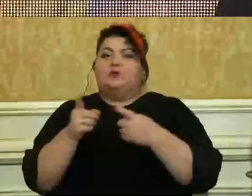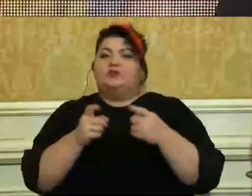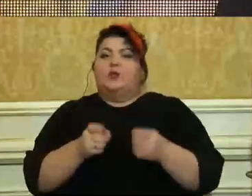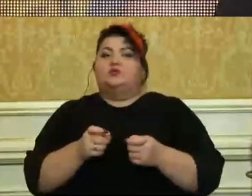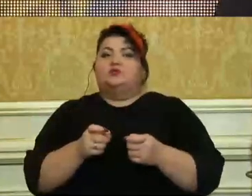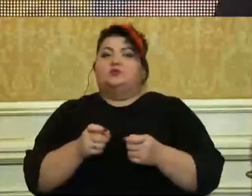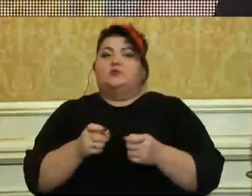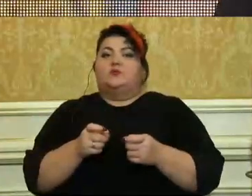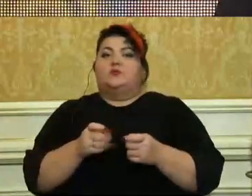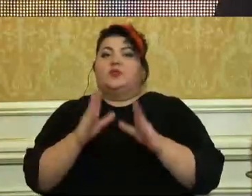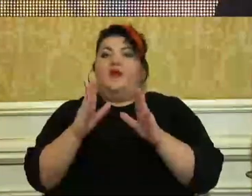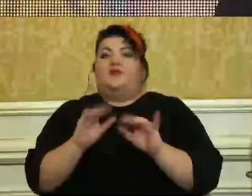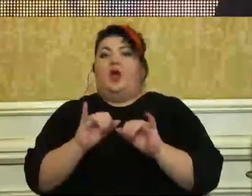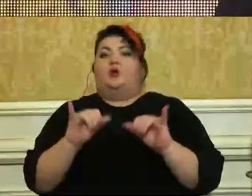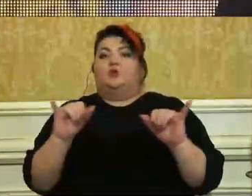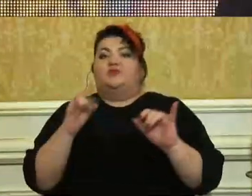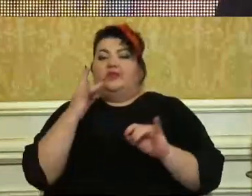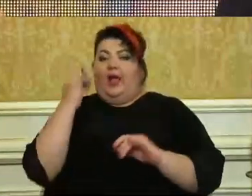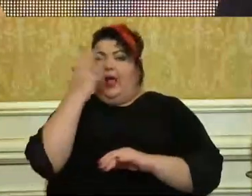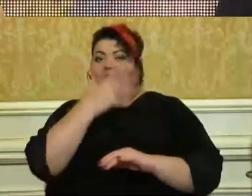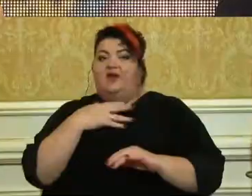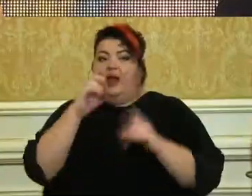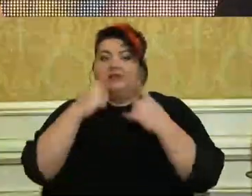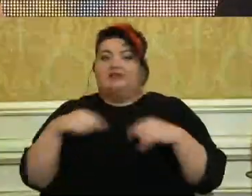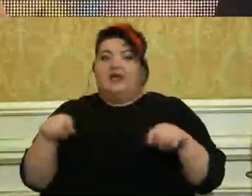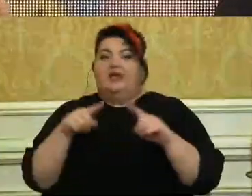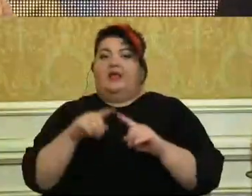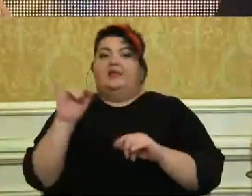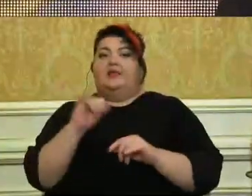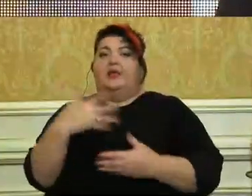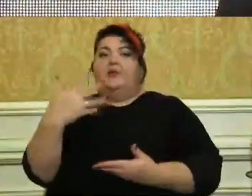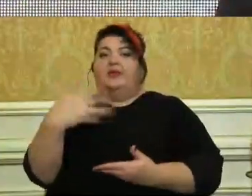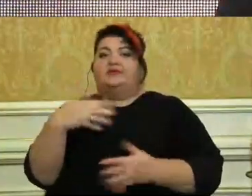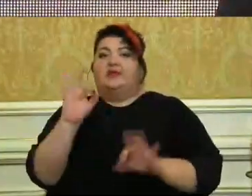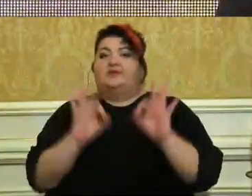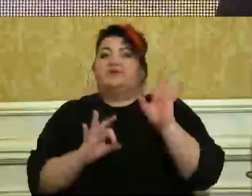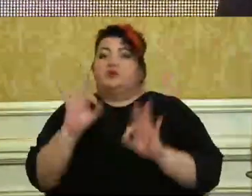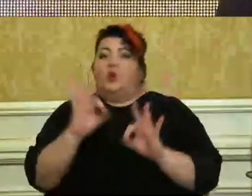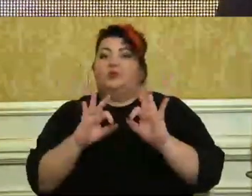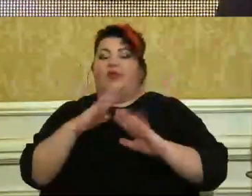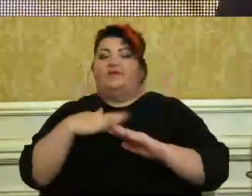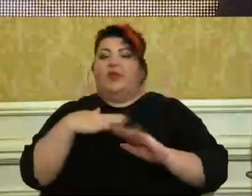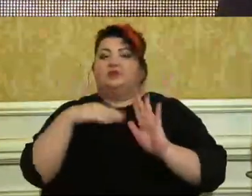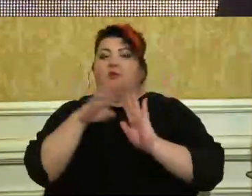countries. 50% of the projects will be dedicated to gender equality.